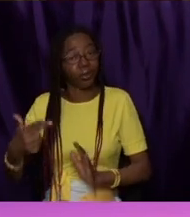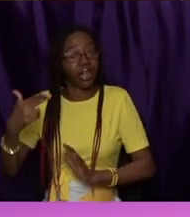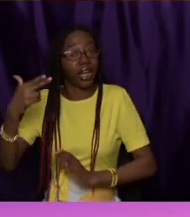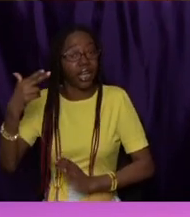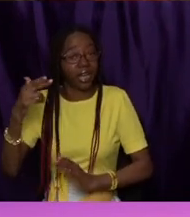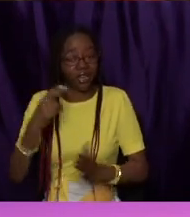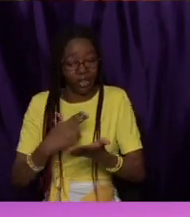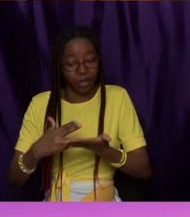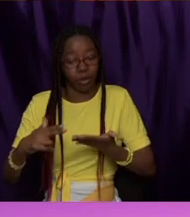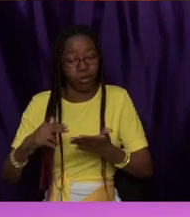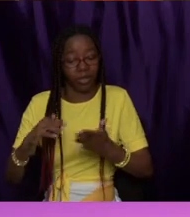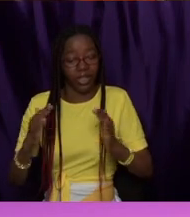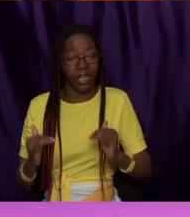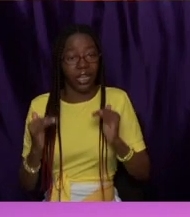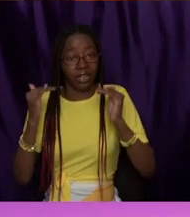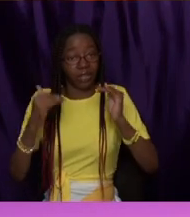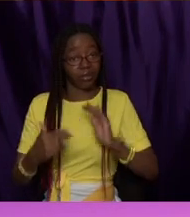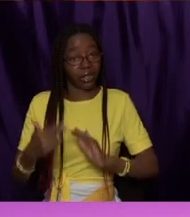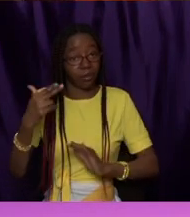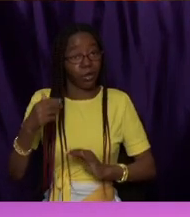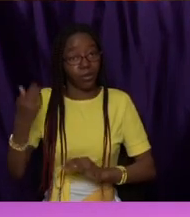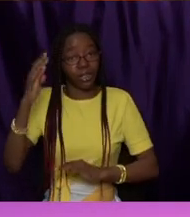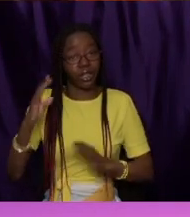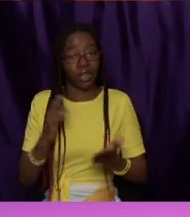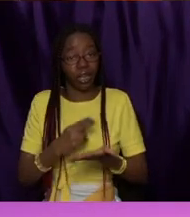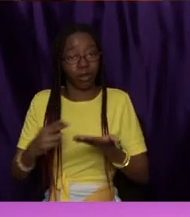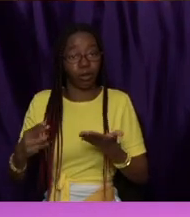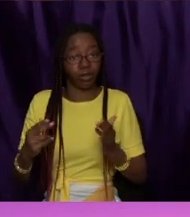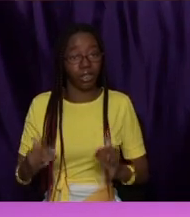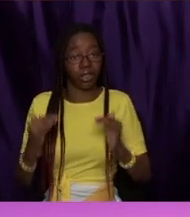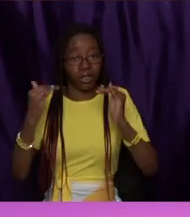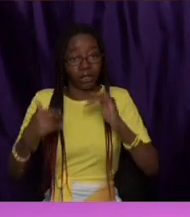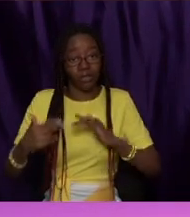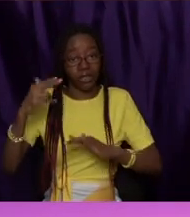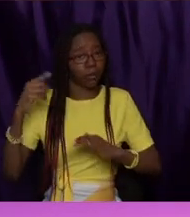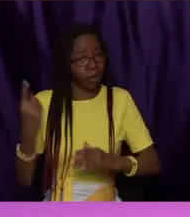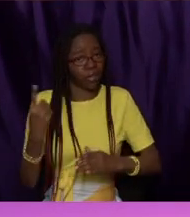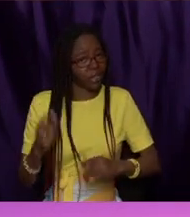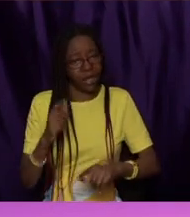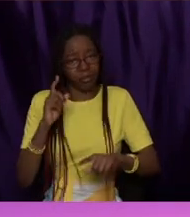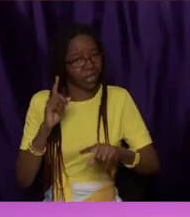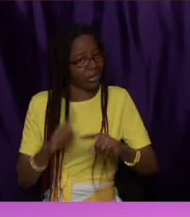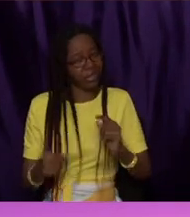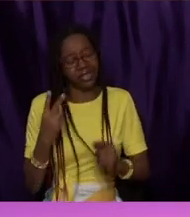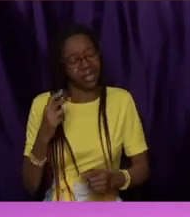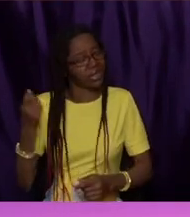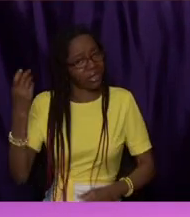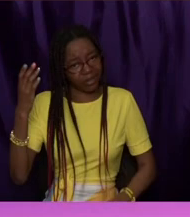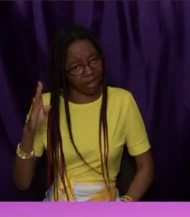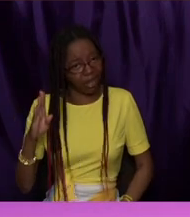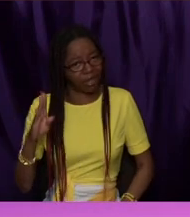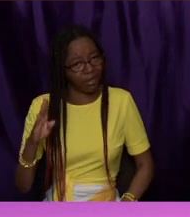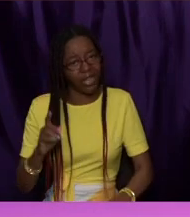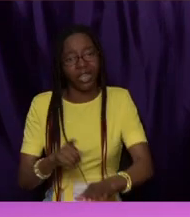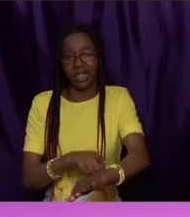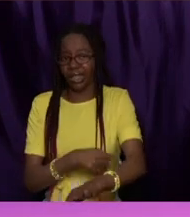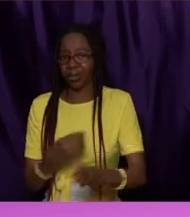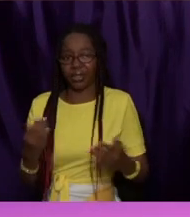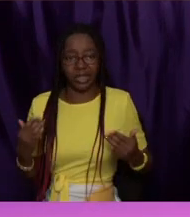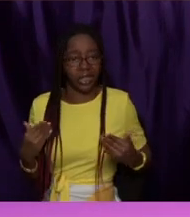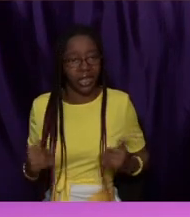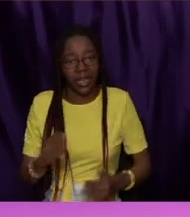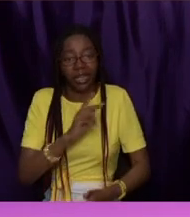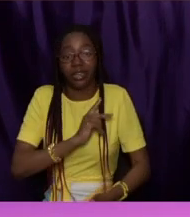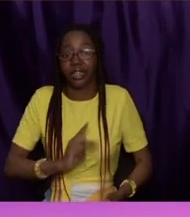and holy and lifted up. Wasn't God high and holy all the time? But he couldn't see God as long as he had a